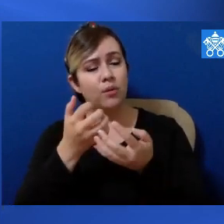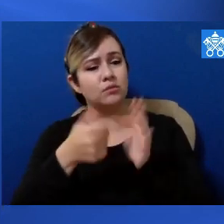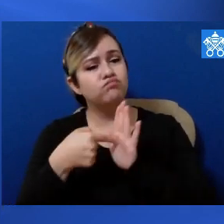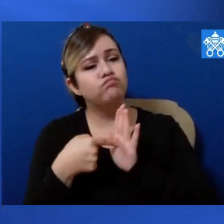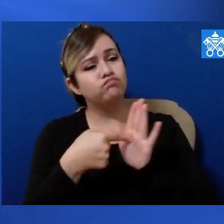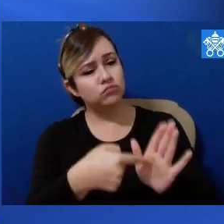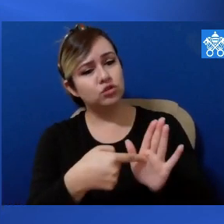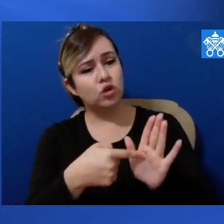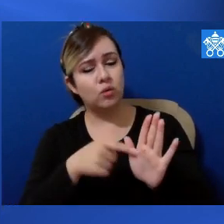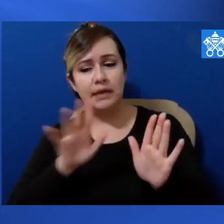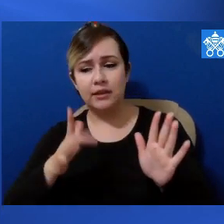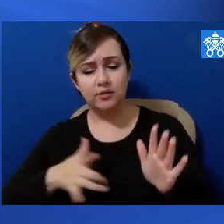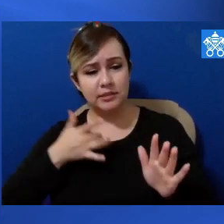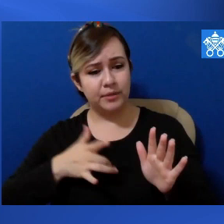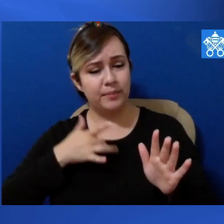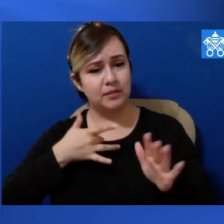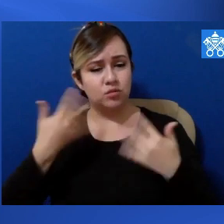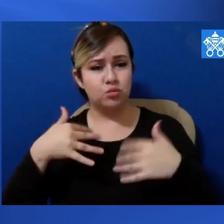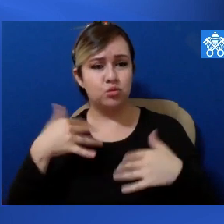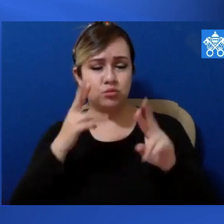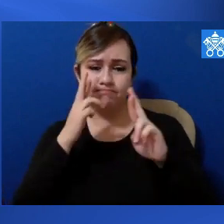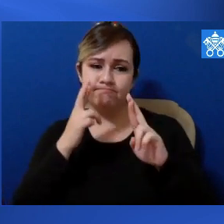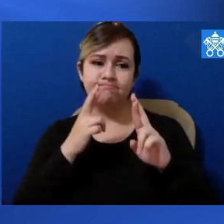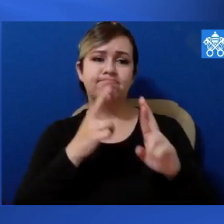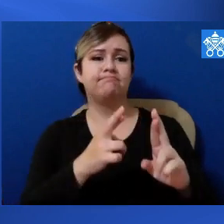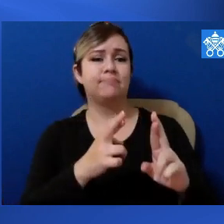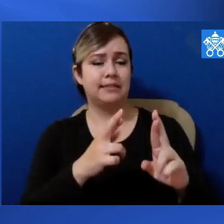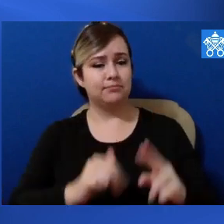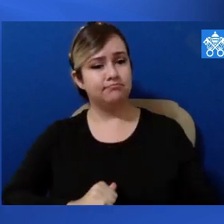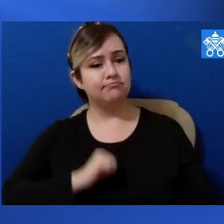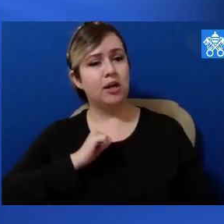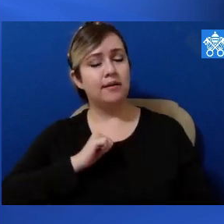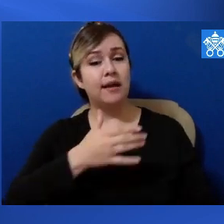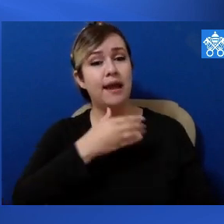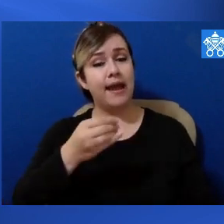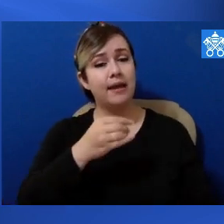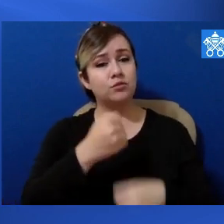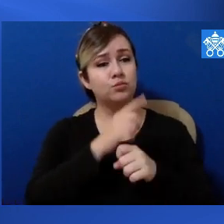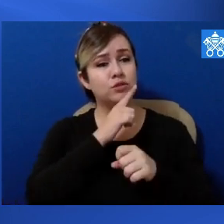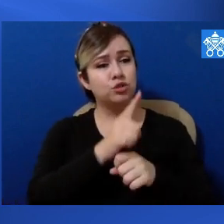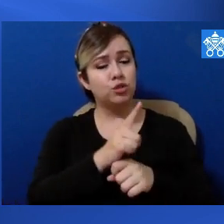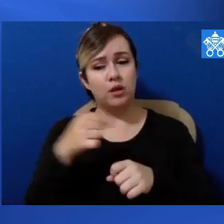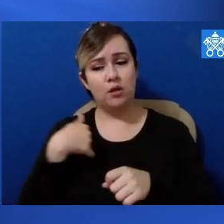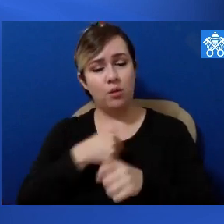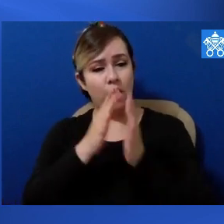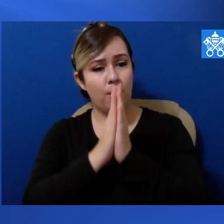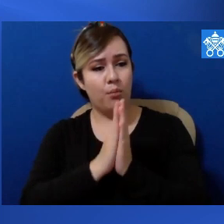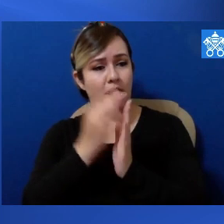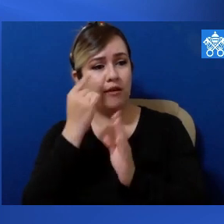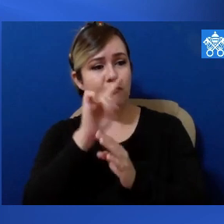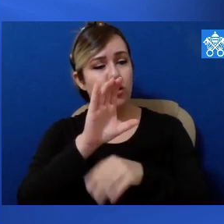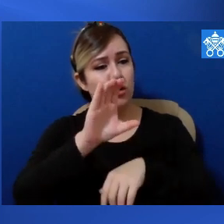wish to express to you their sentiments of deep respect and esteem and to assure you of their prayers for